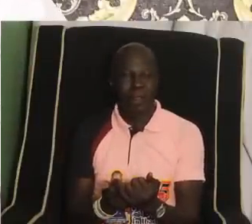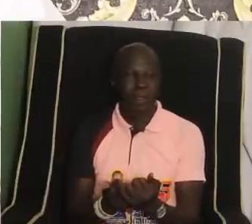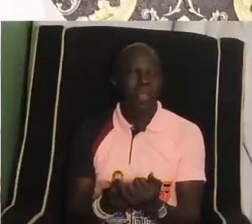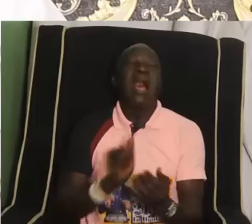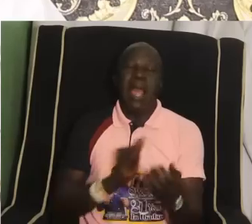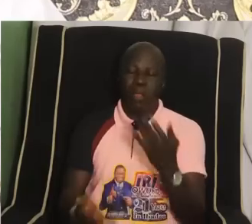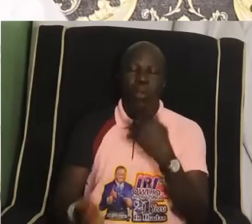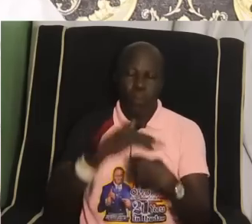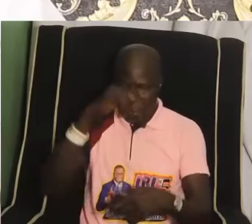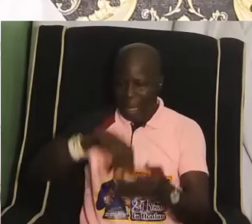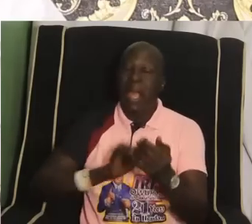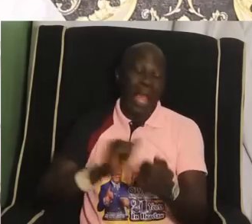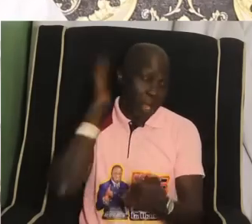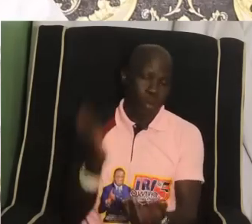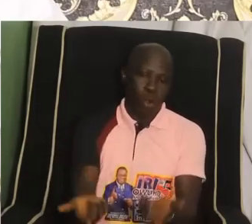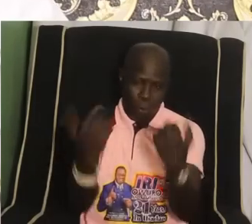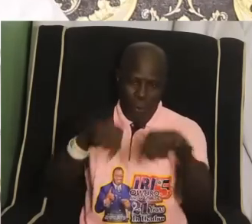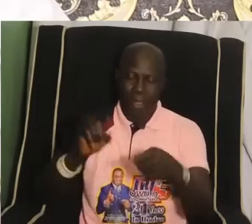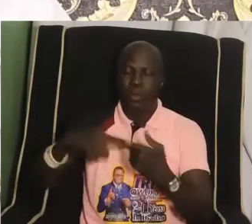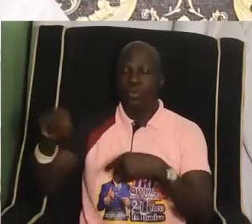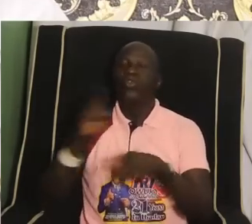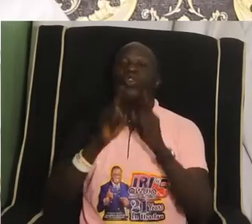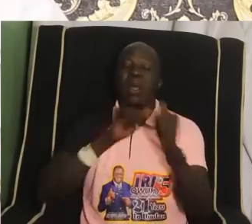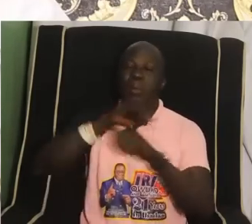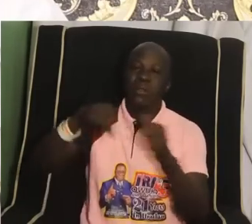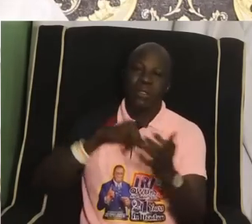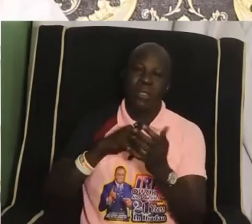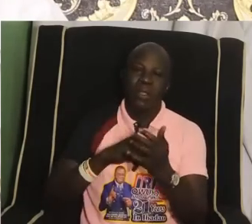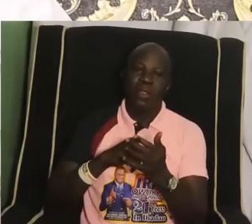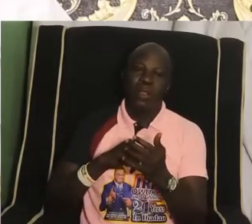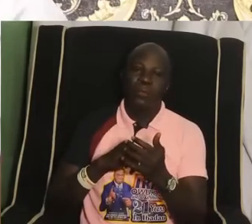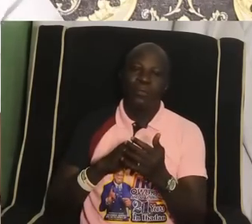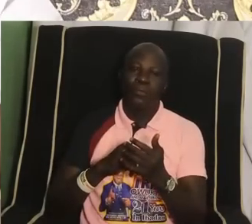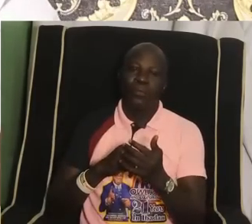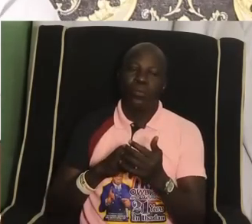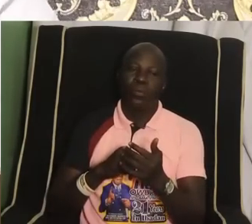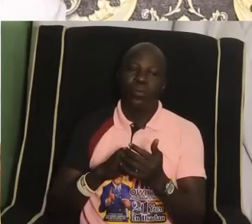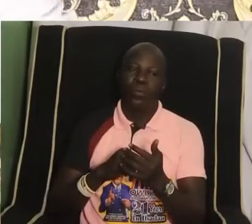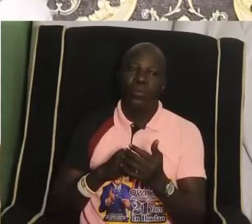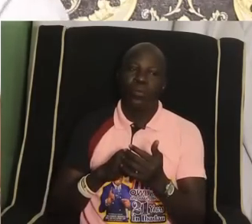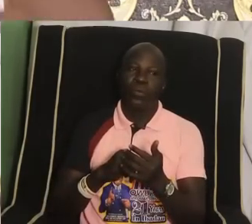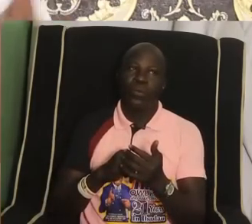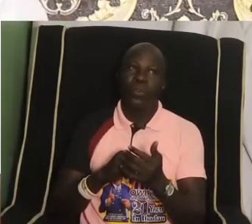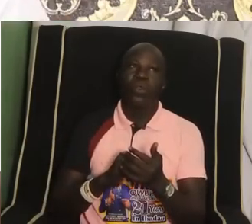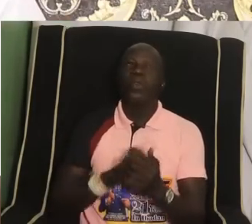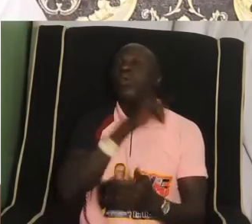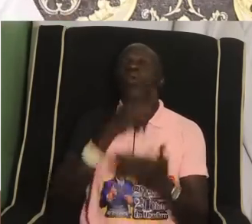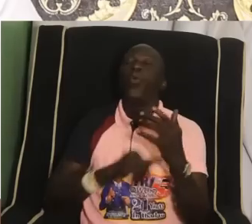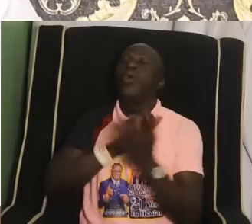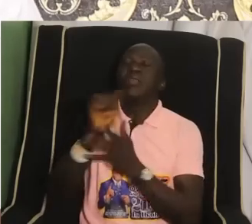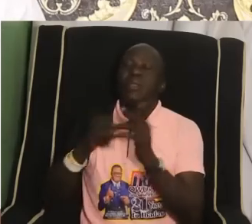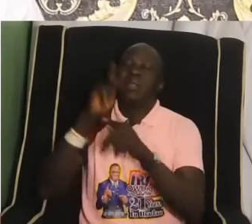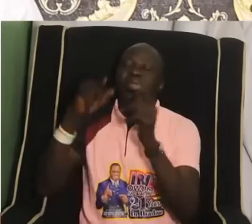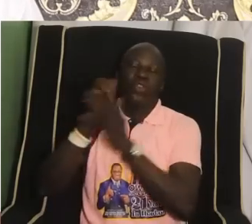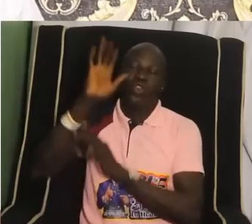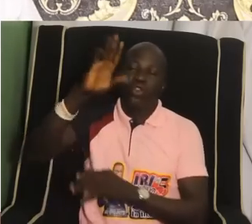don't have more time. I'll come to talk about it. Oti alare so ni pe eran gbe akisi pa. What people,